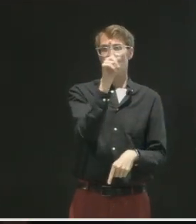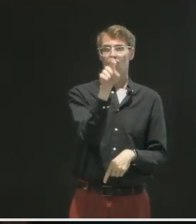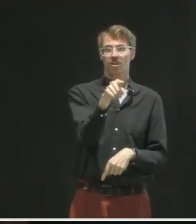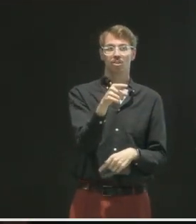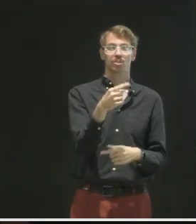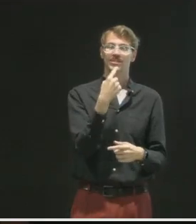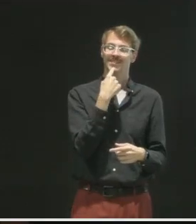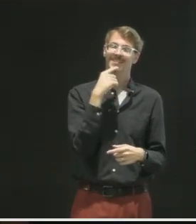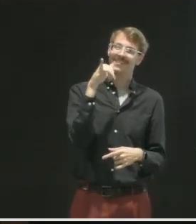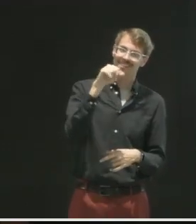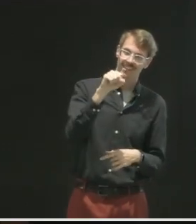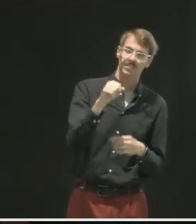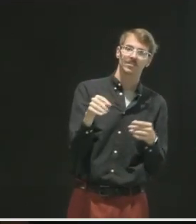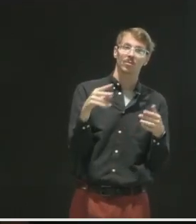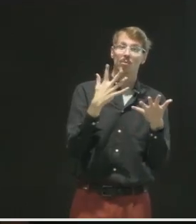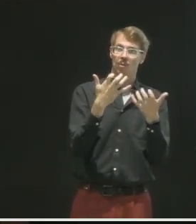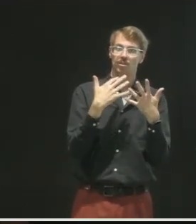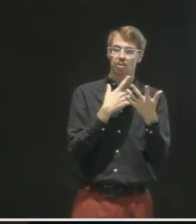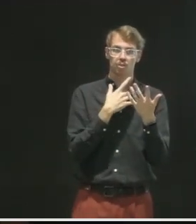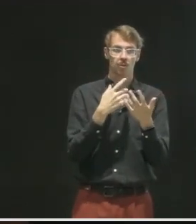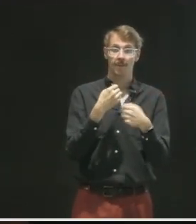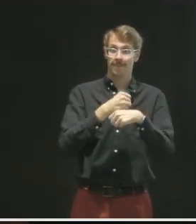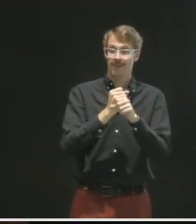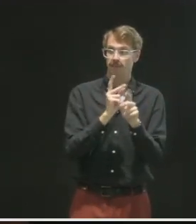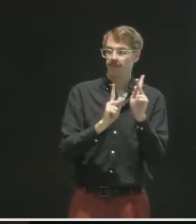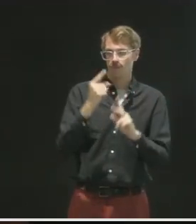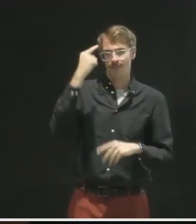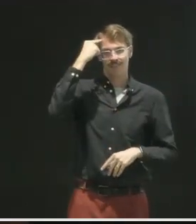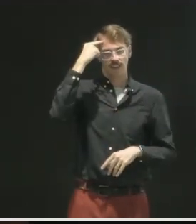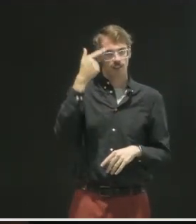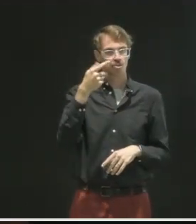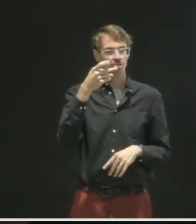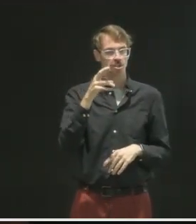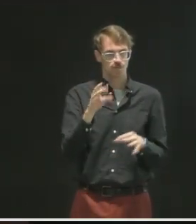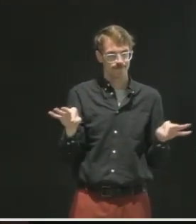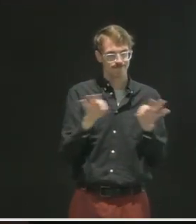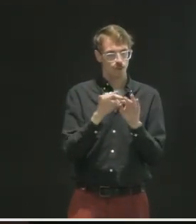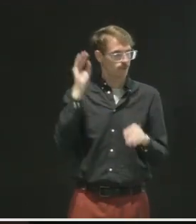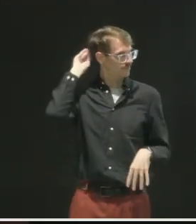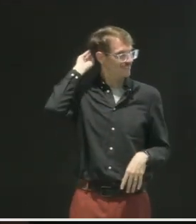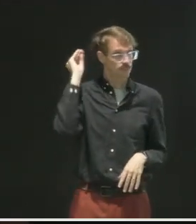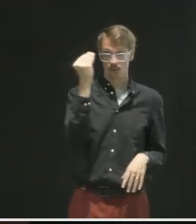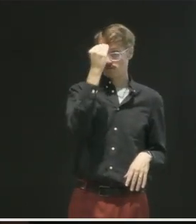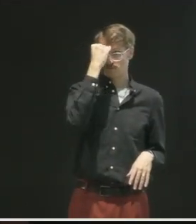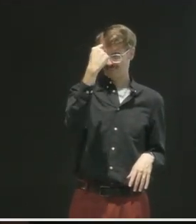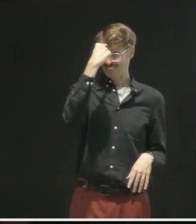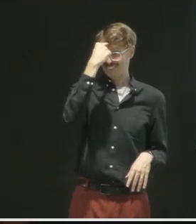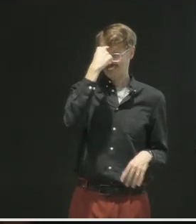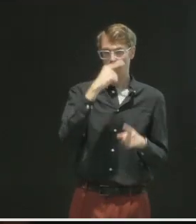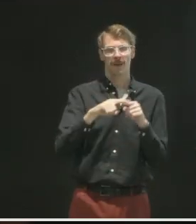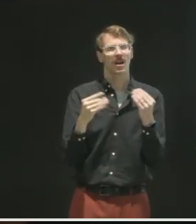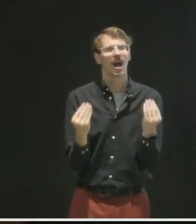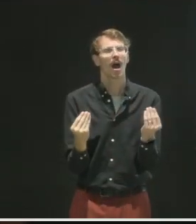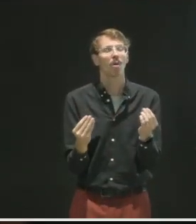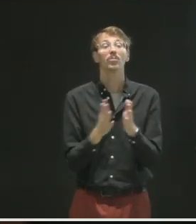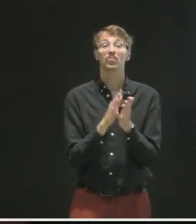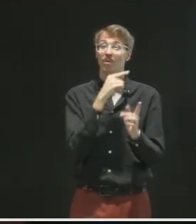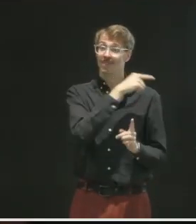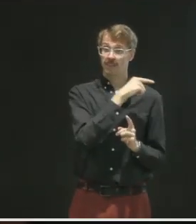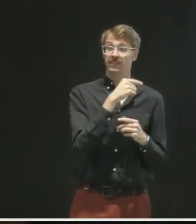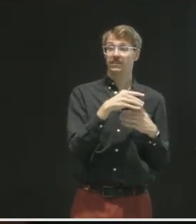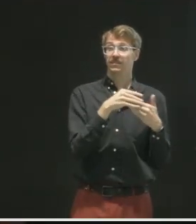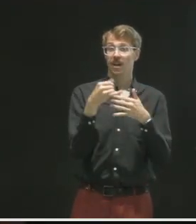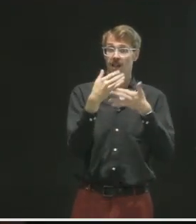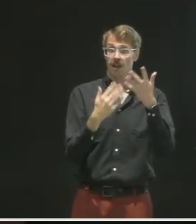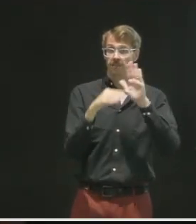mainstream gender, but then how do we do this? And what this guideline was intended to do was to provide the user with very practical ways